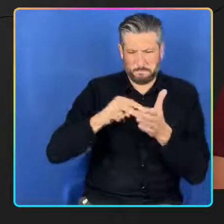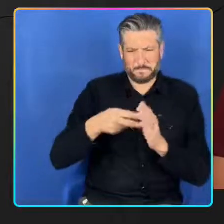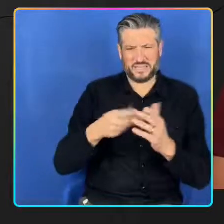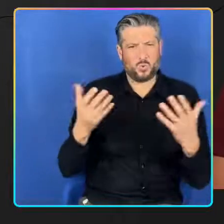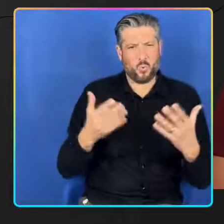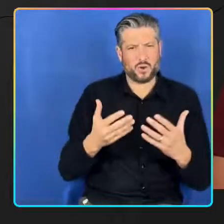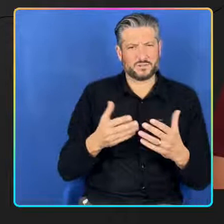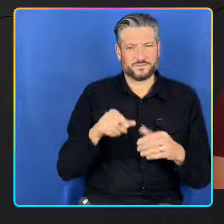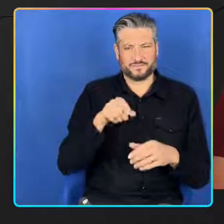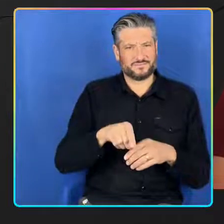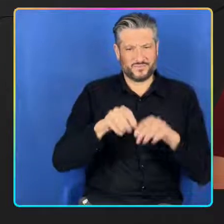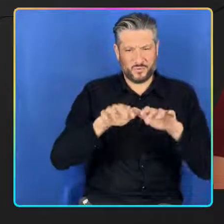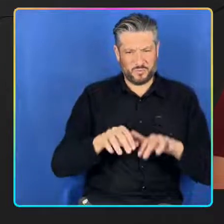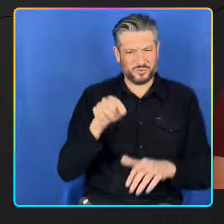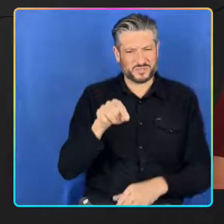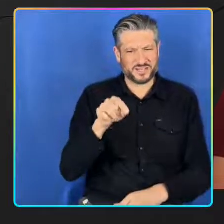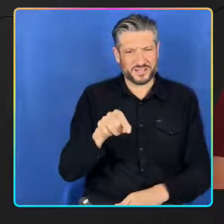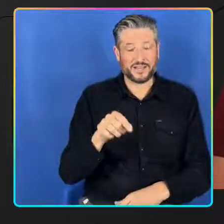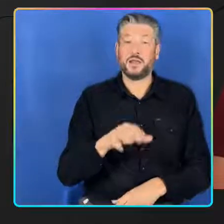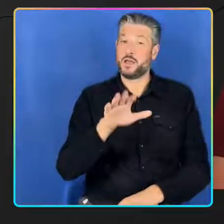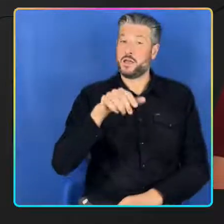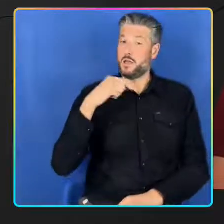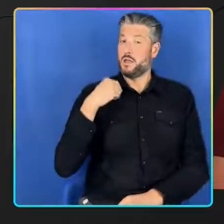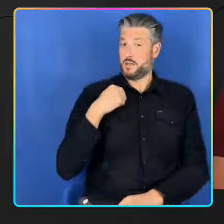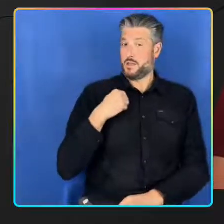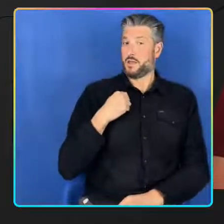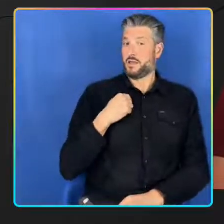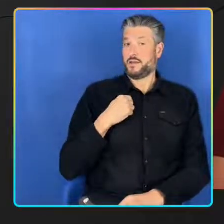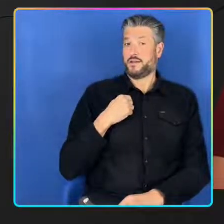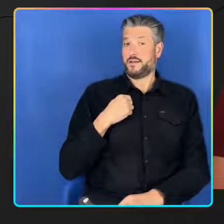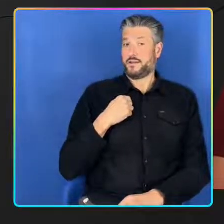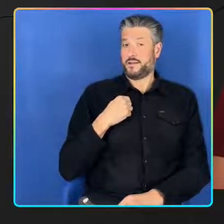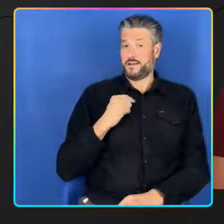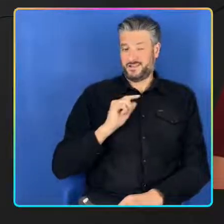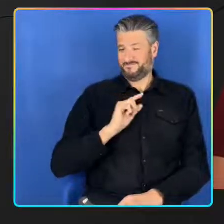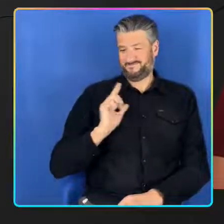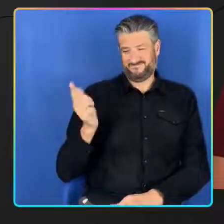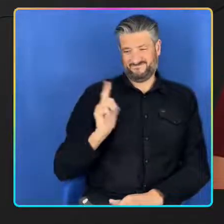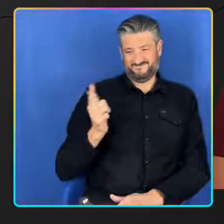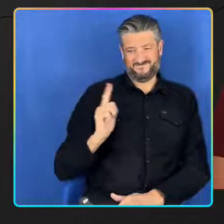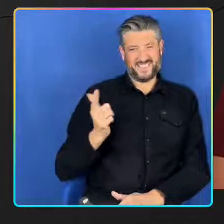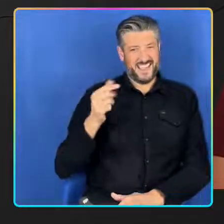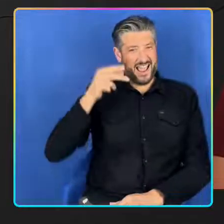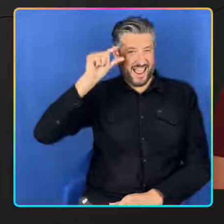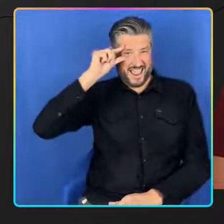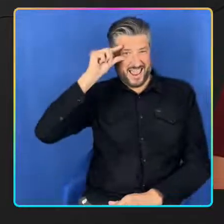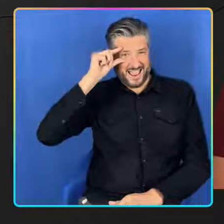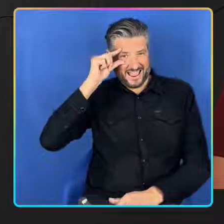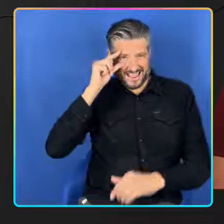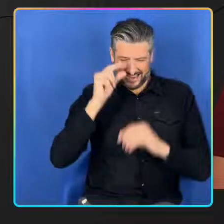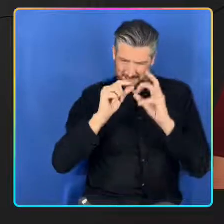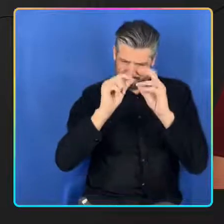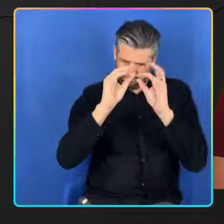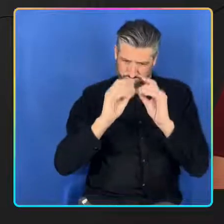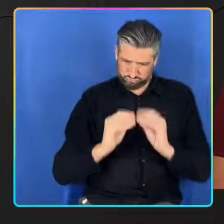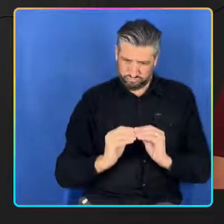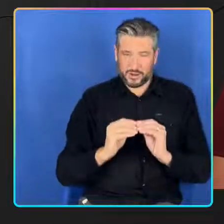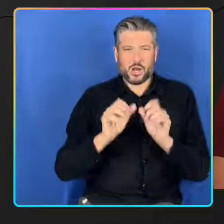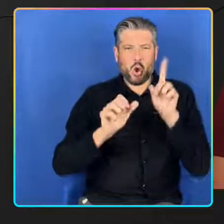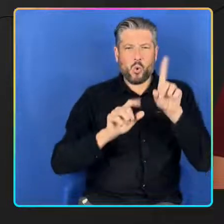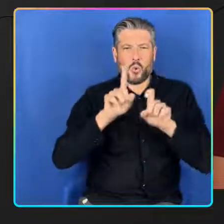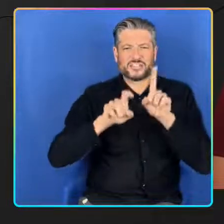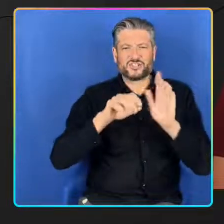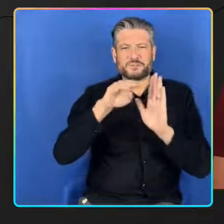mine, I always said when me and Henk created that question, I was like, literally, it's that shortcut function, which I always forget, which is really